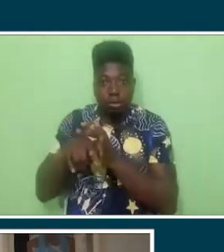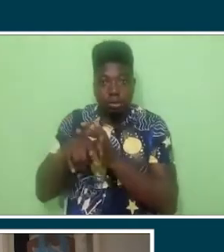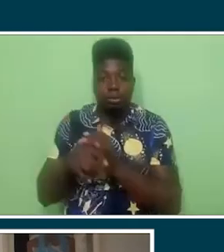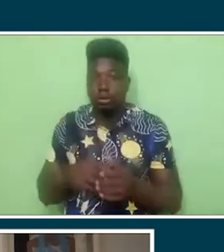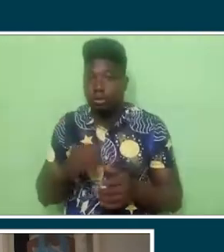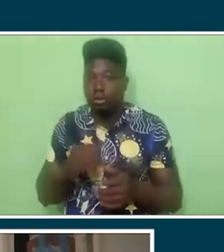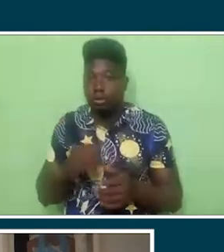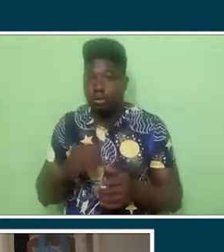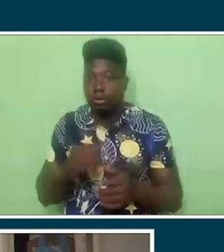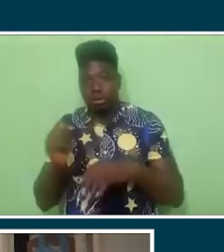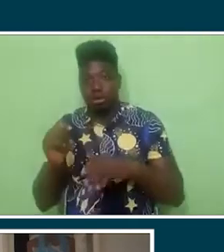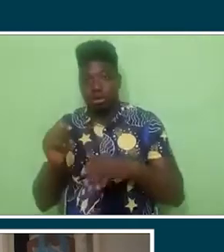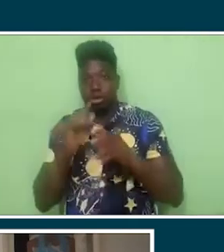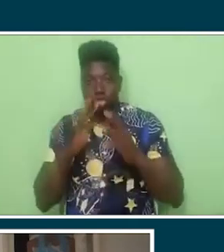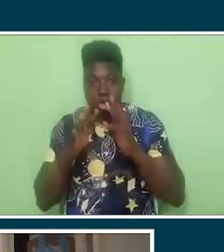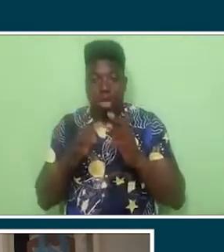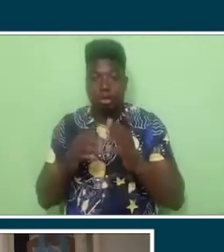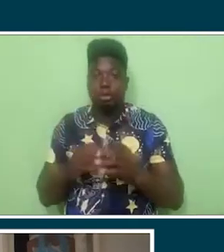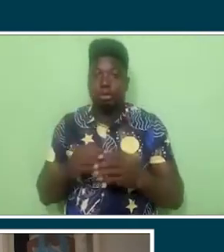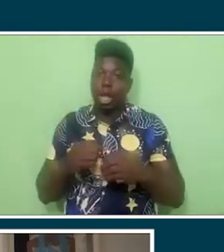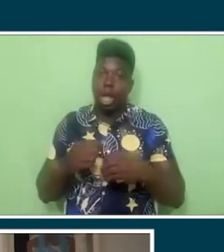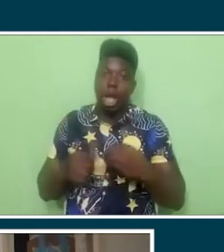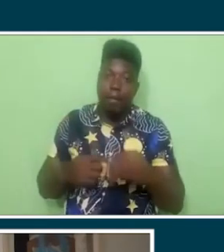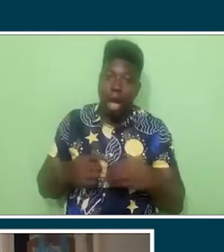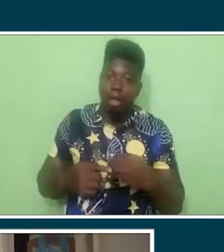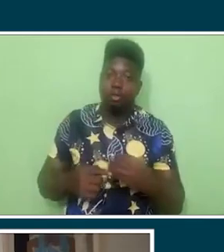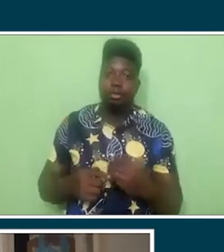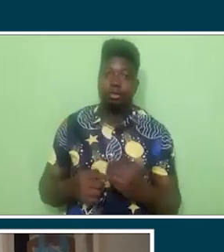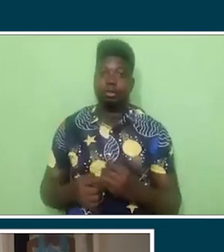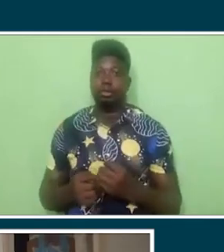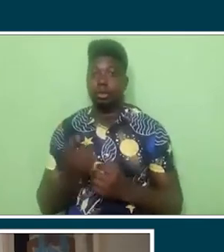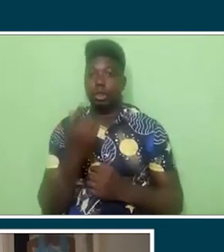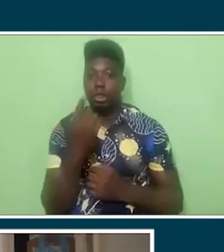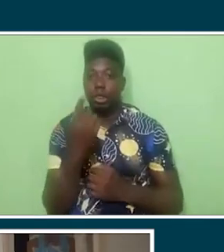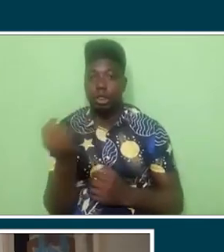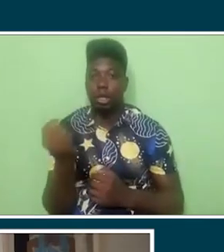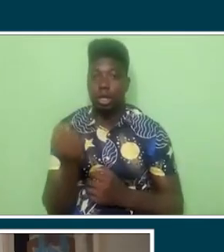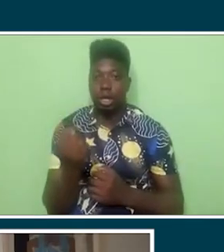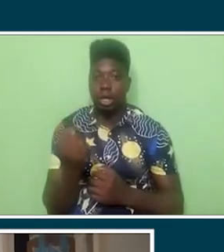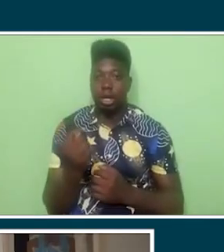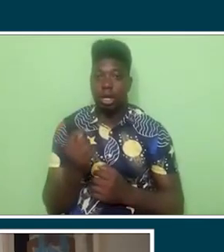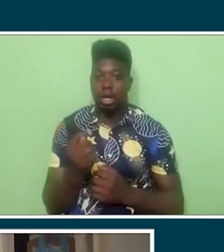about DEI, when we're talking about the term cancel culture?